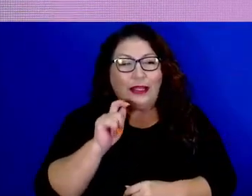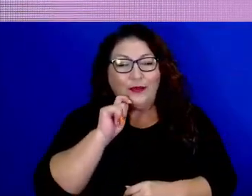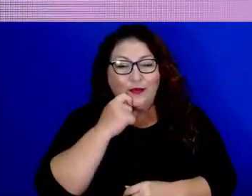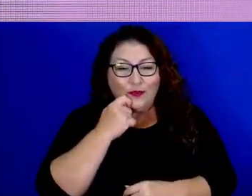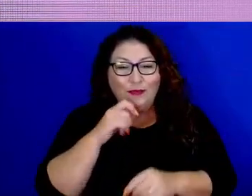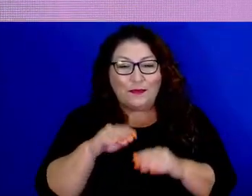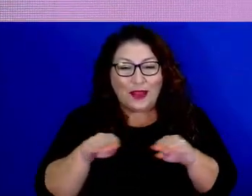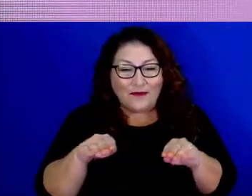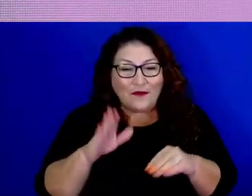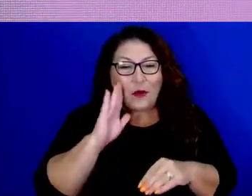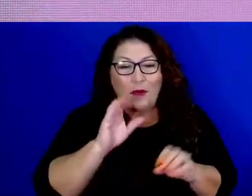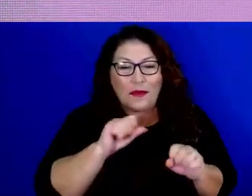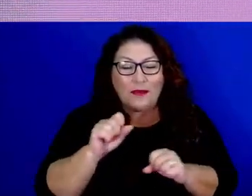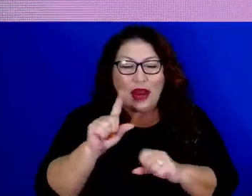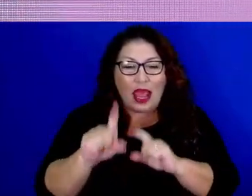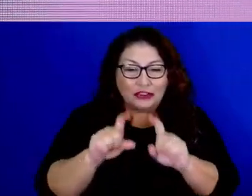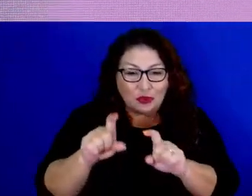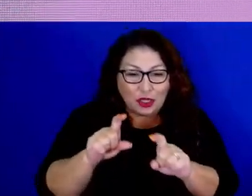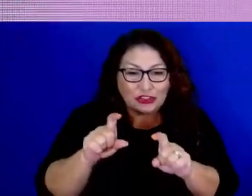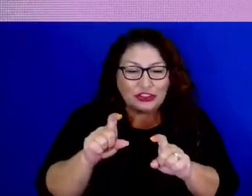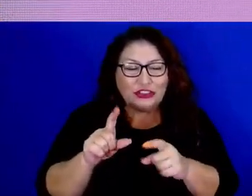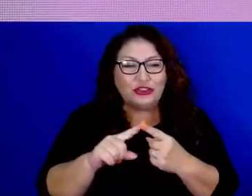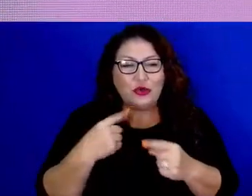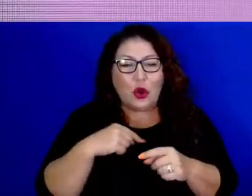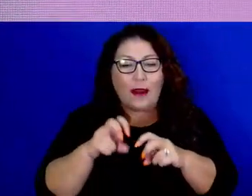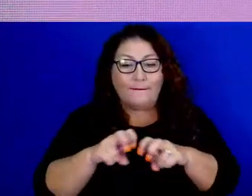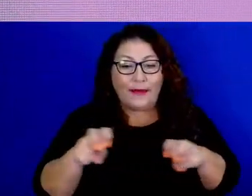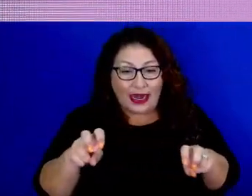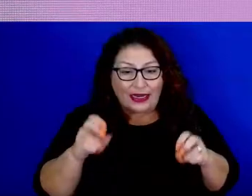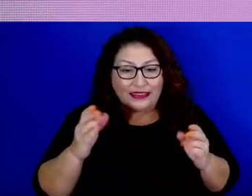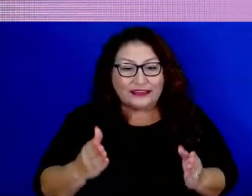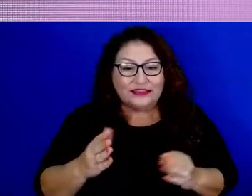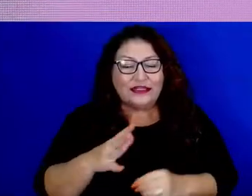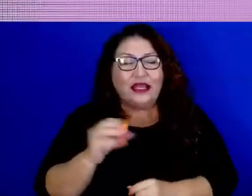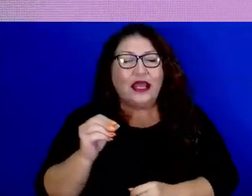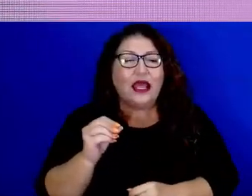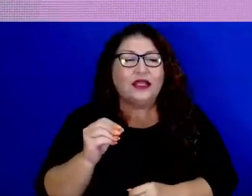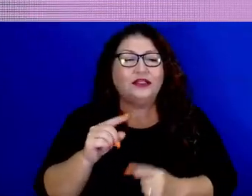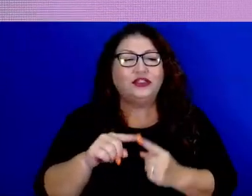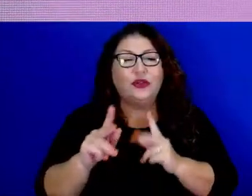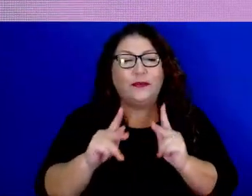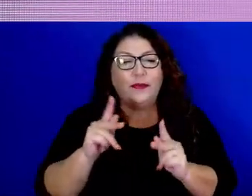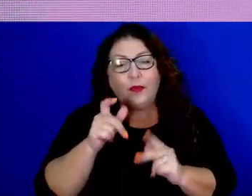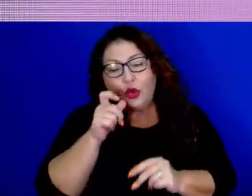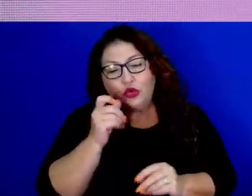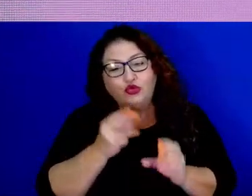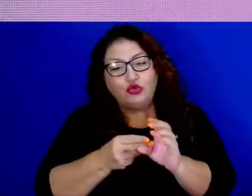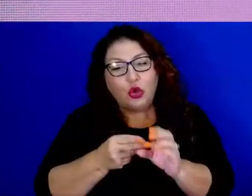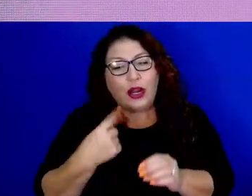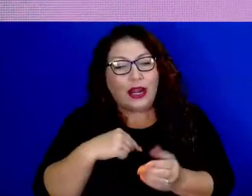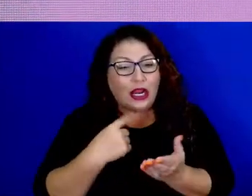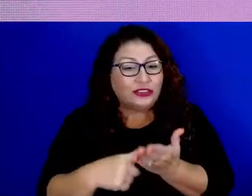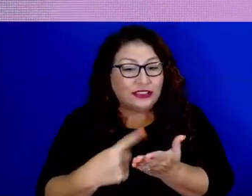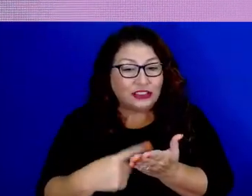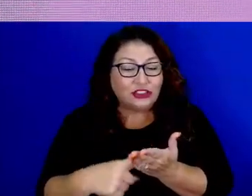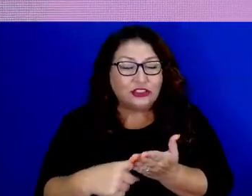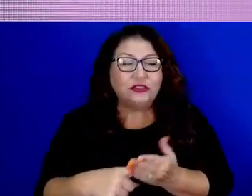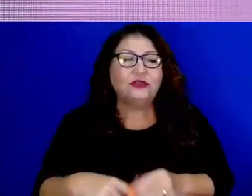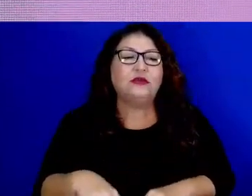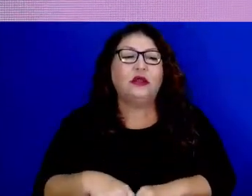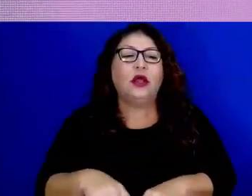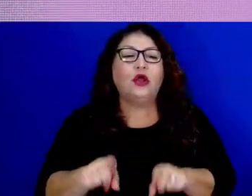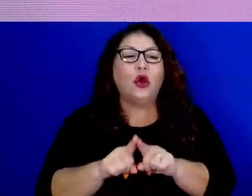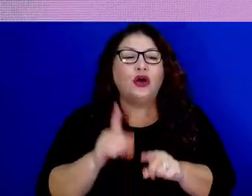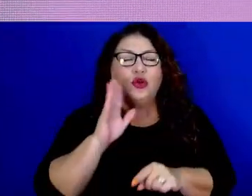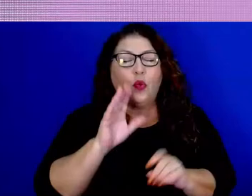ask questions to our panelists and to our the people who are joining our discussions. And you're also going to be able to click like